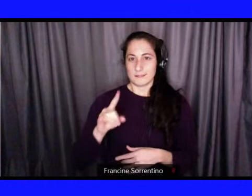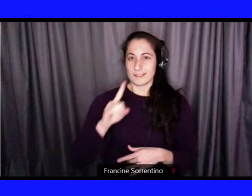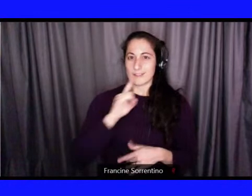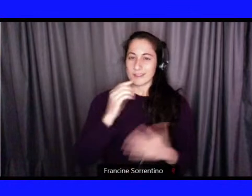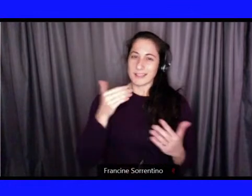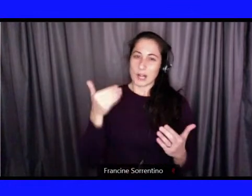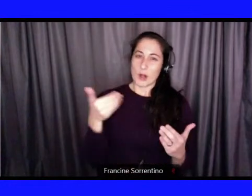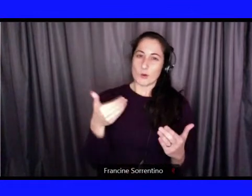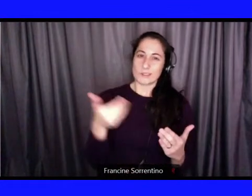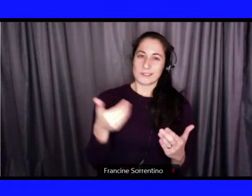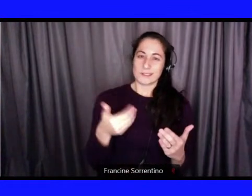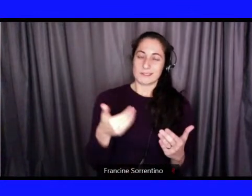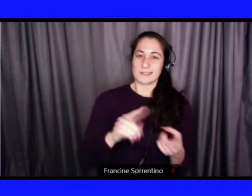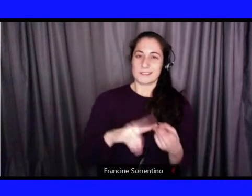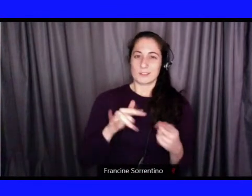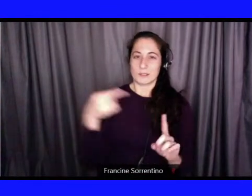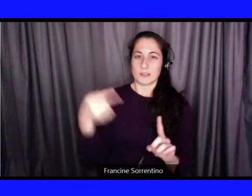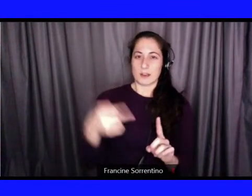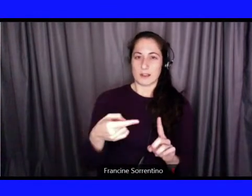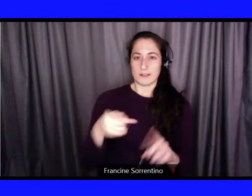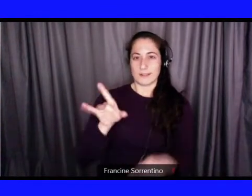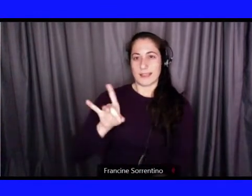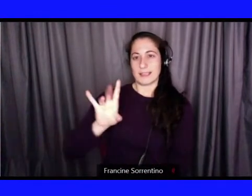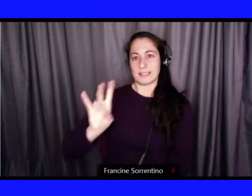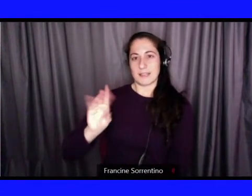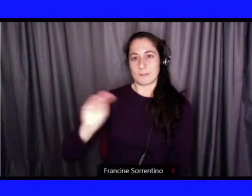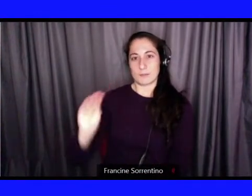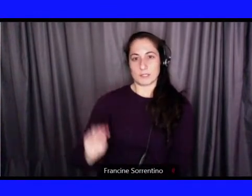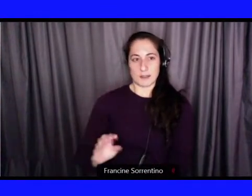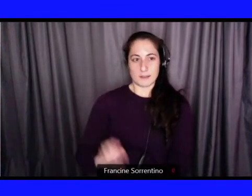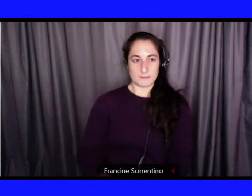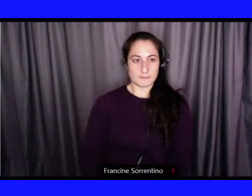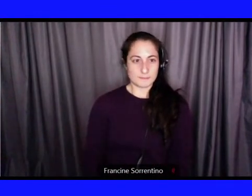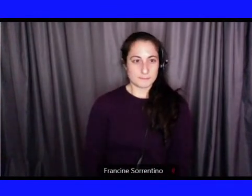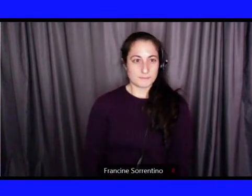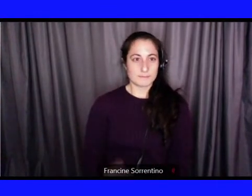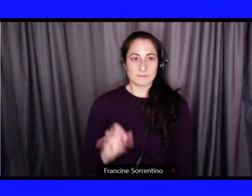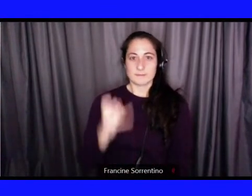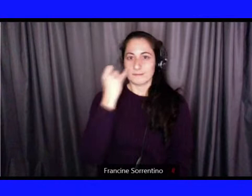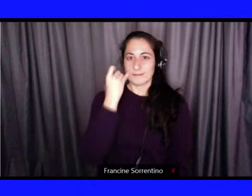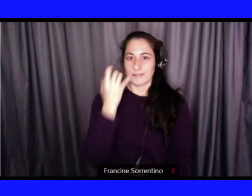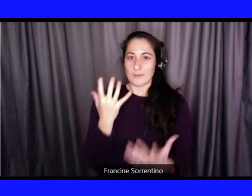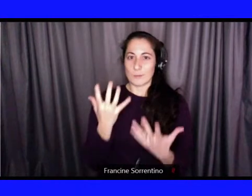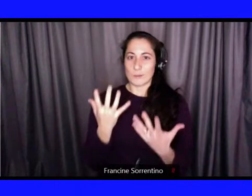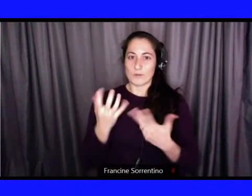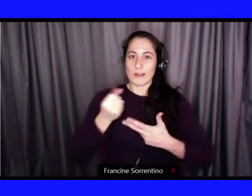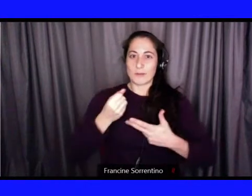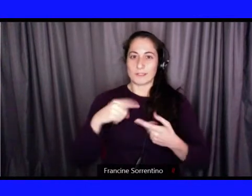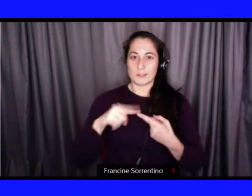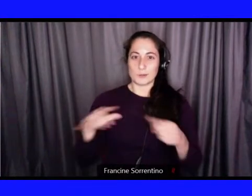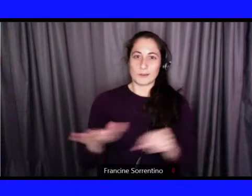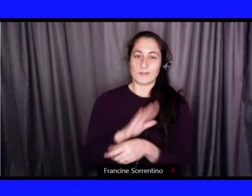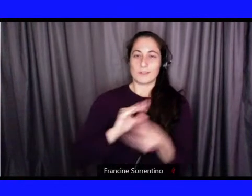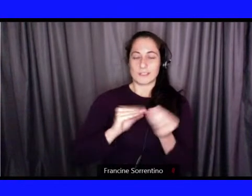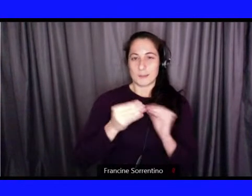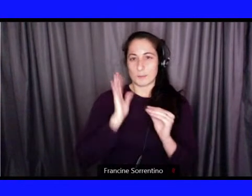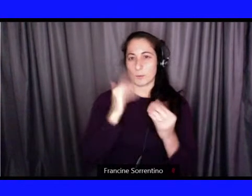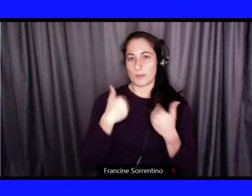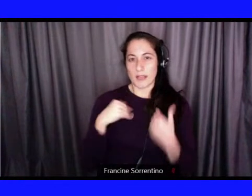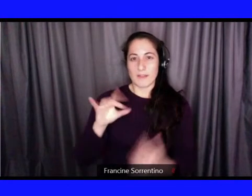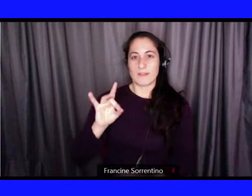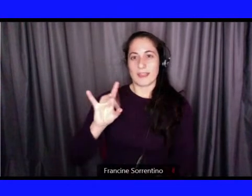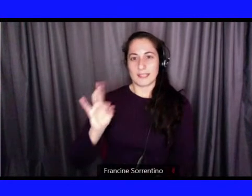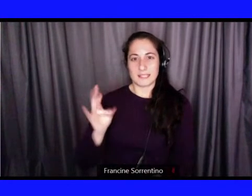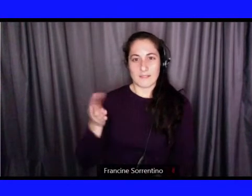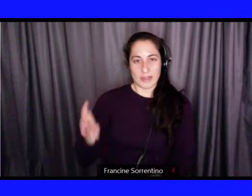Matt, I'll turn it back And to then you. Yeah. Sure, thanks. And our two most positive trending financial sustainability